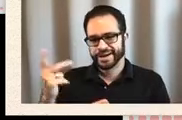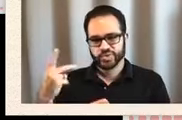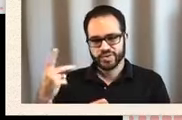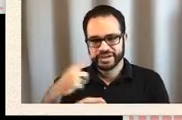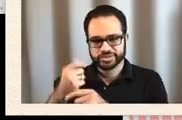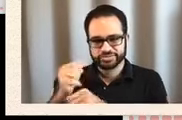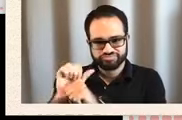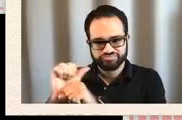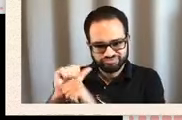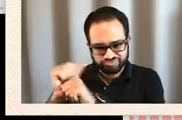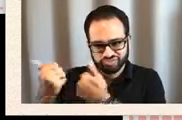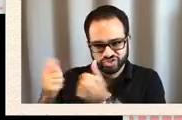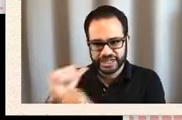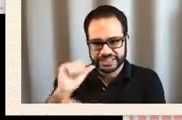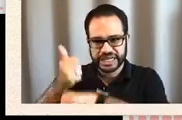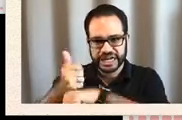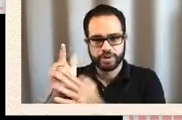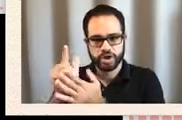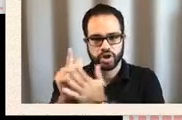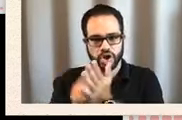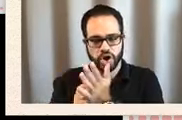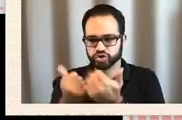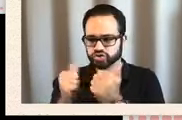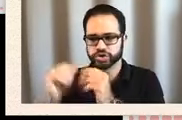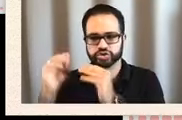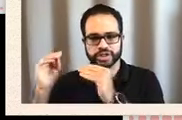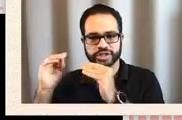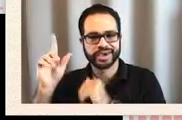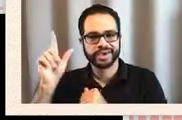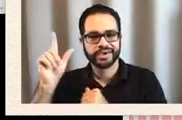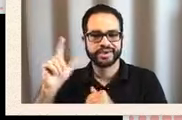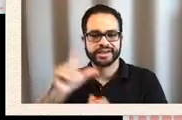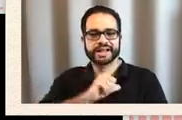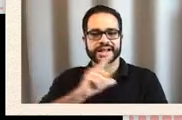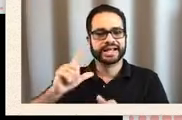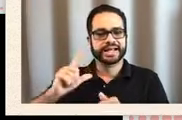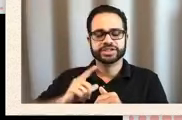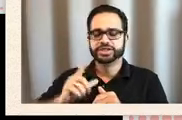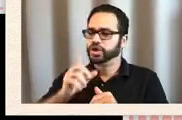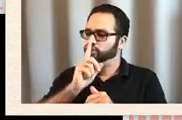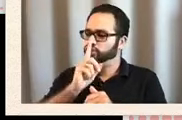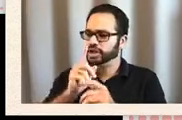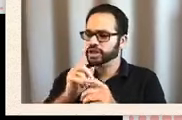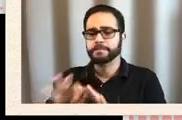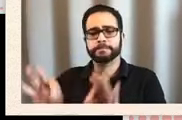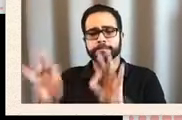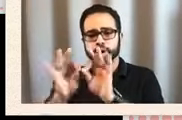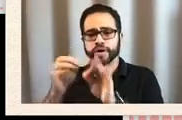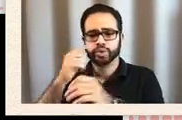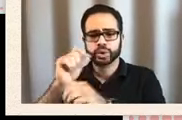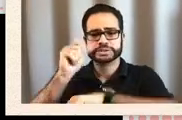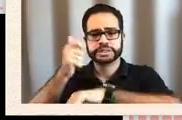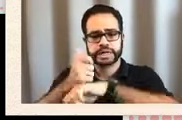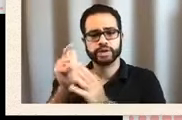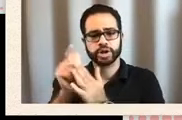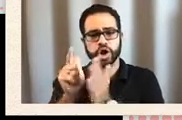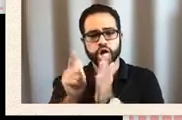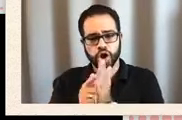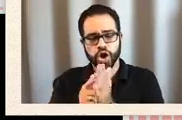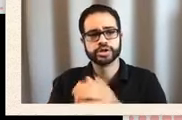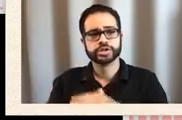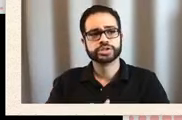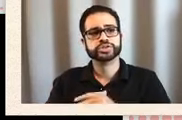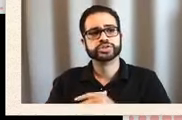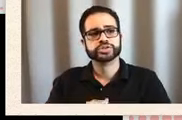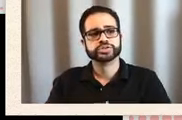that's trying to educate legislators on how important a law could be. So here in Florida, until we